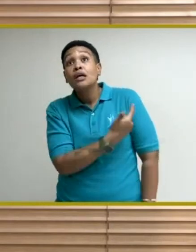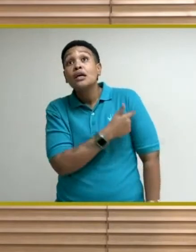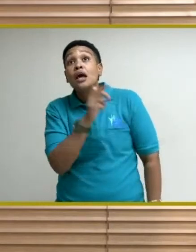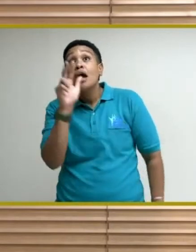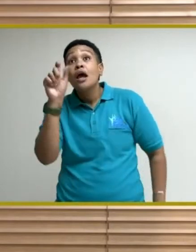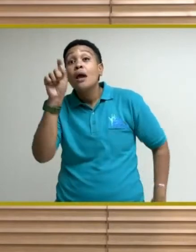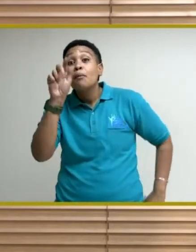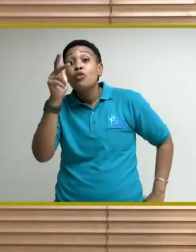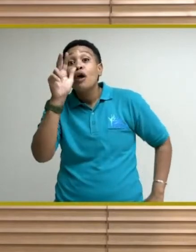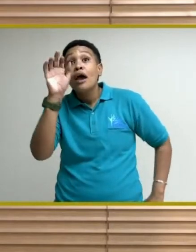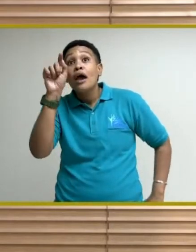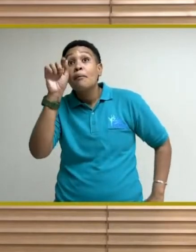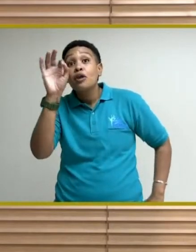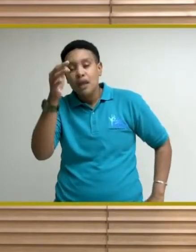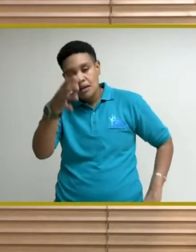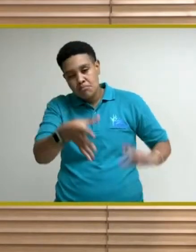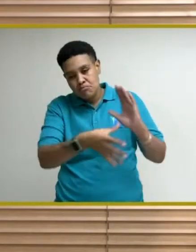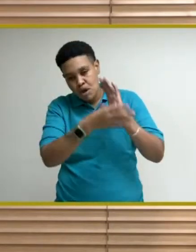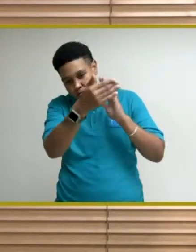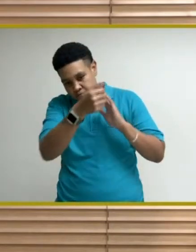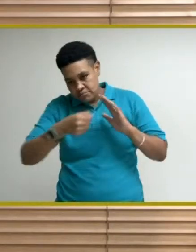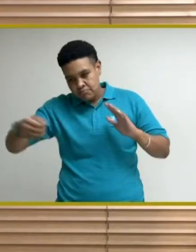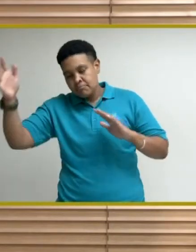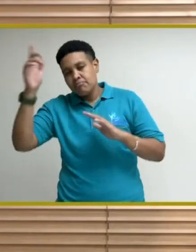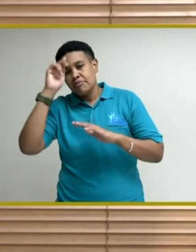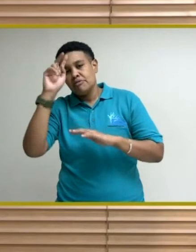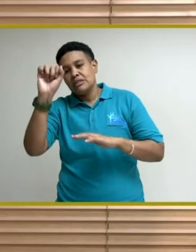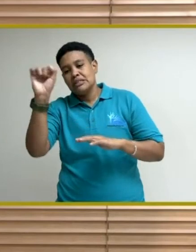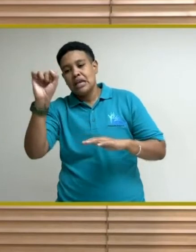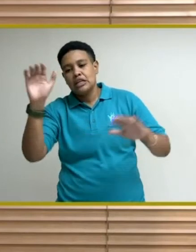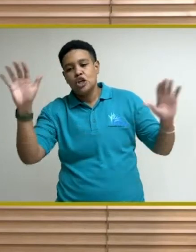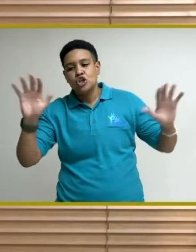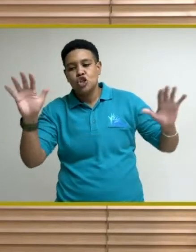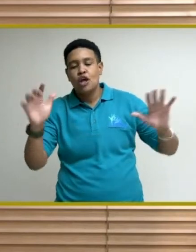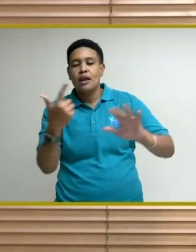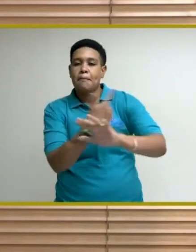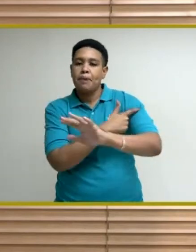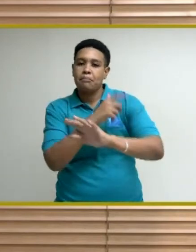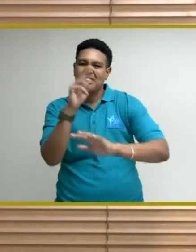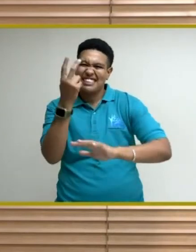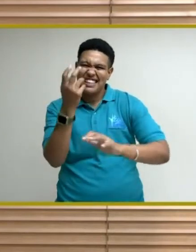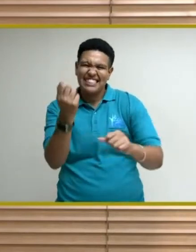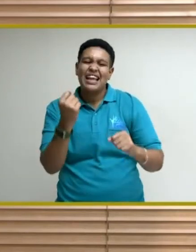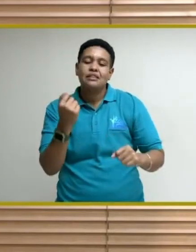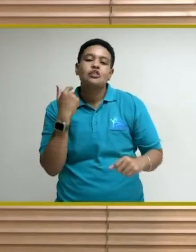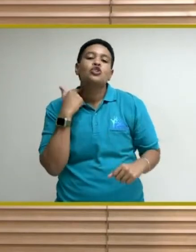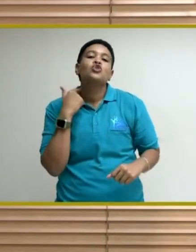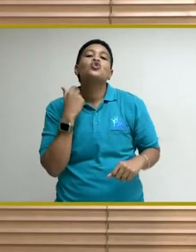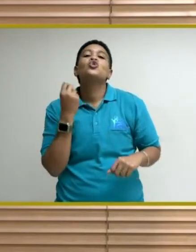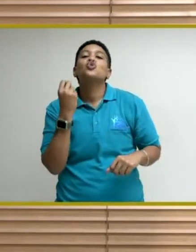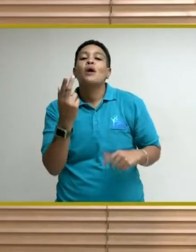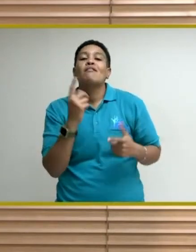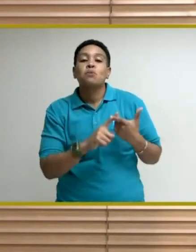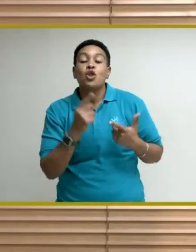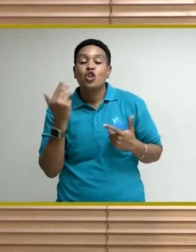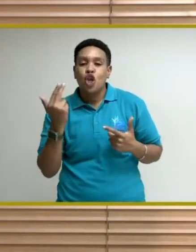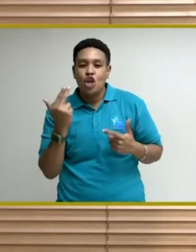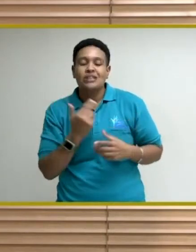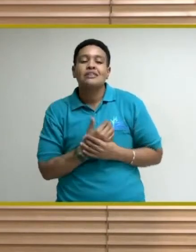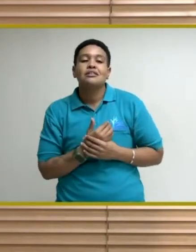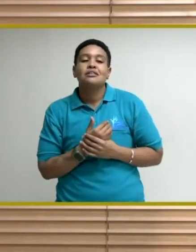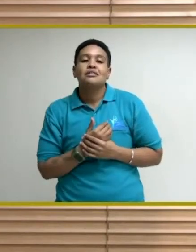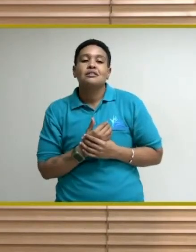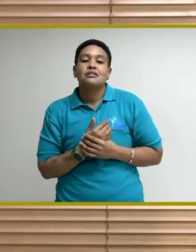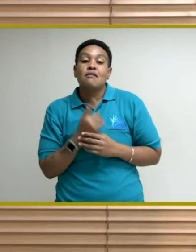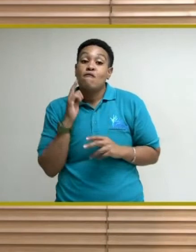priority if you visit the National Arena on Saturday and Sunday, the June 12th and 13th. And this